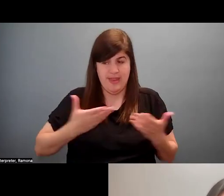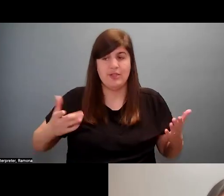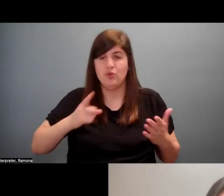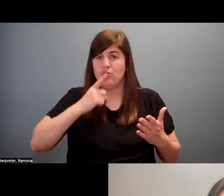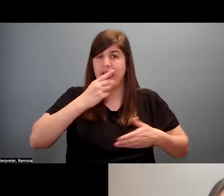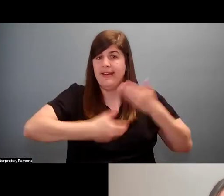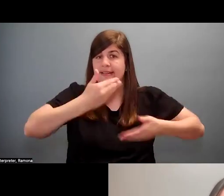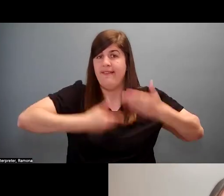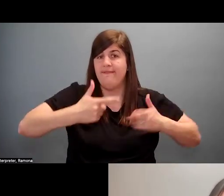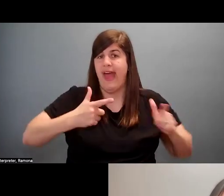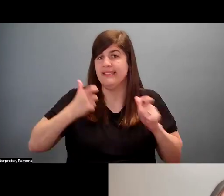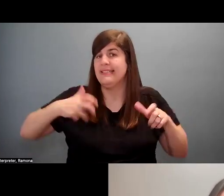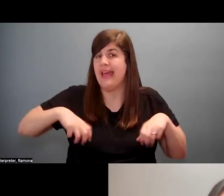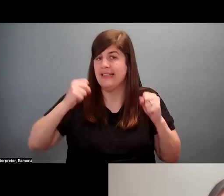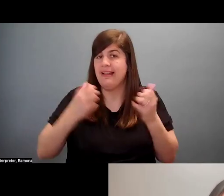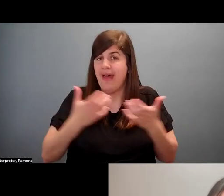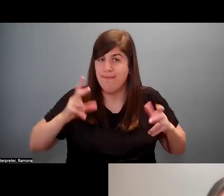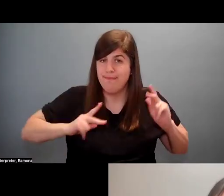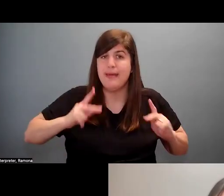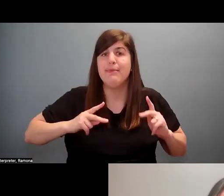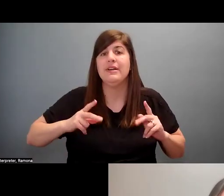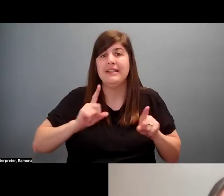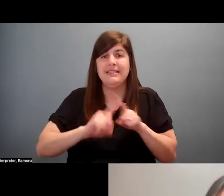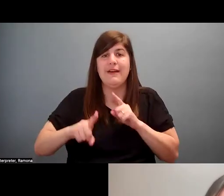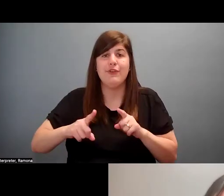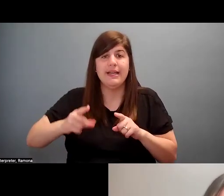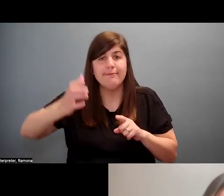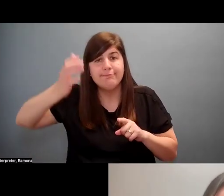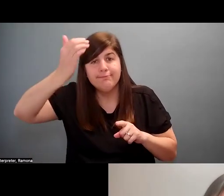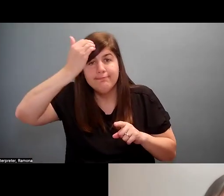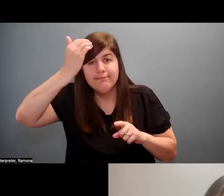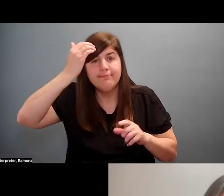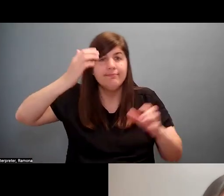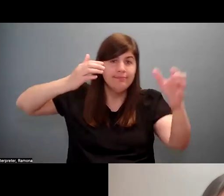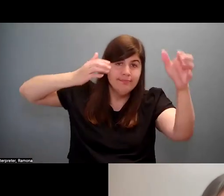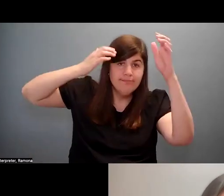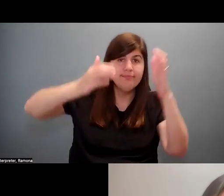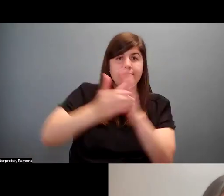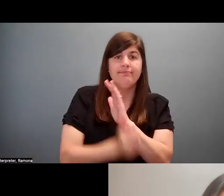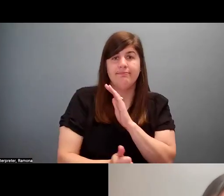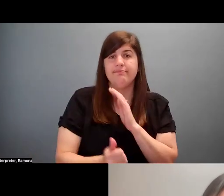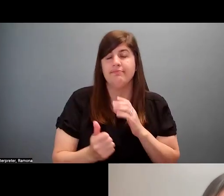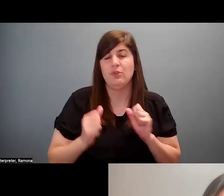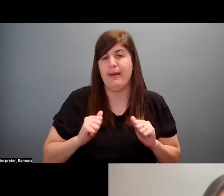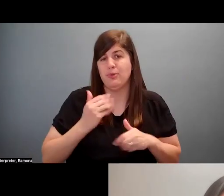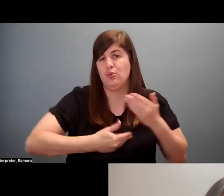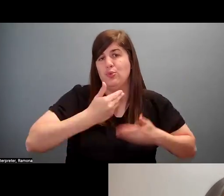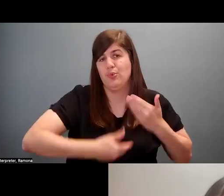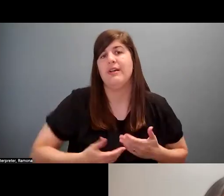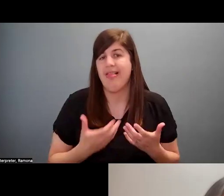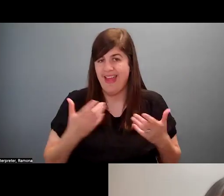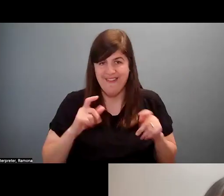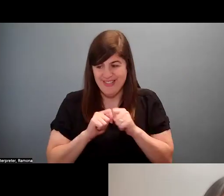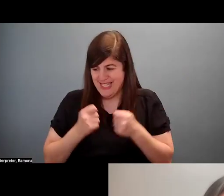very fast. So it takes a lot of people with different expertise to get all of this going. Great, awesome. A lot of teamwork involved